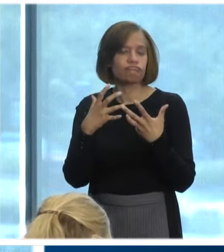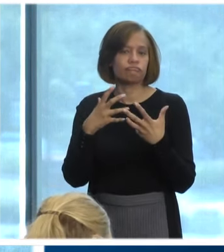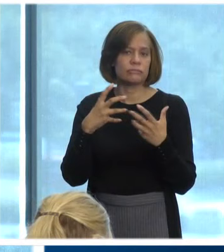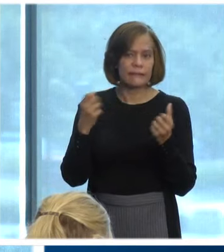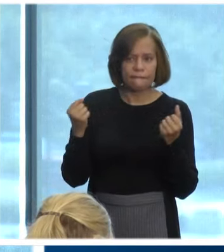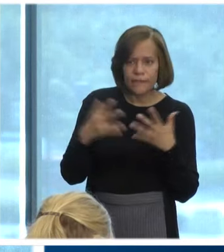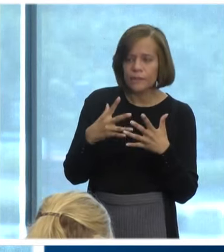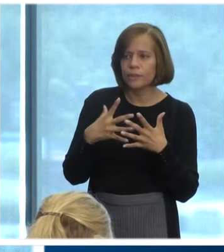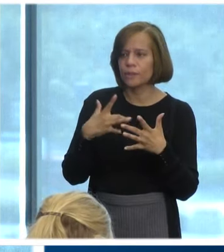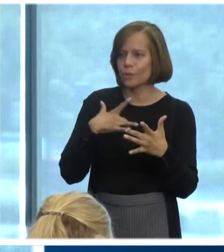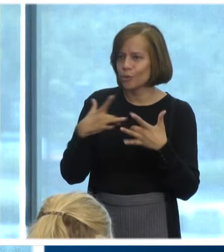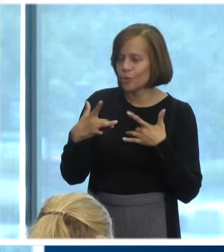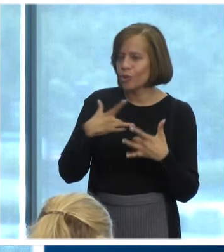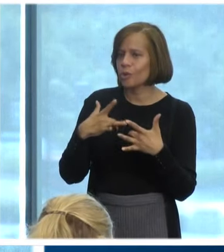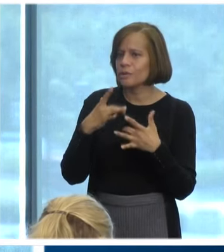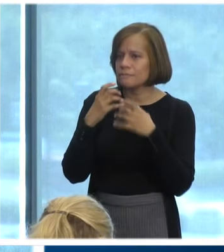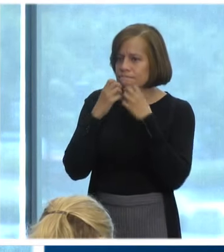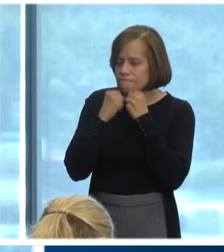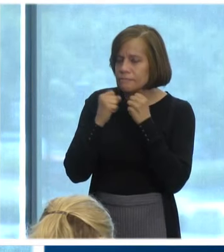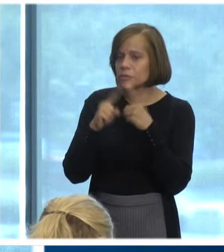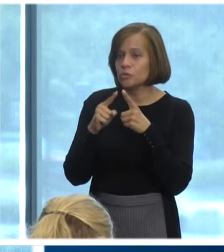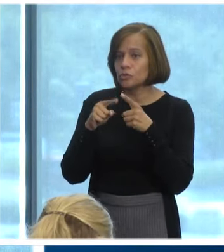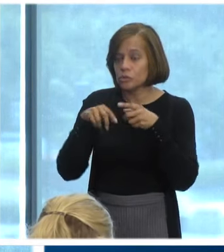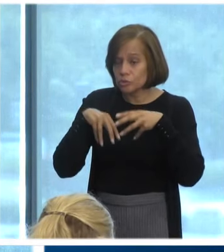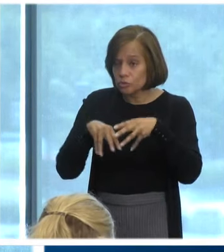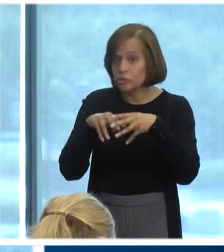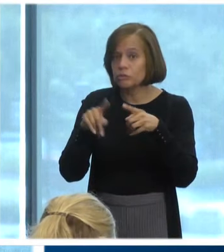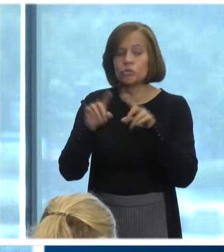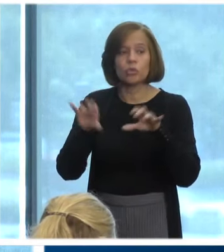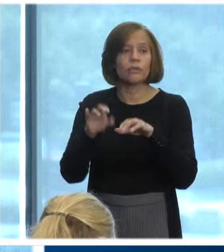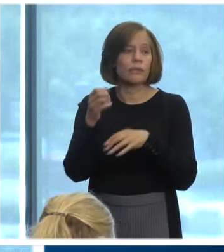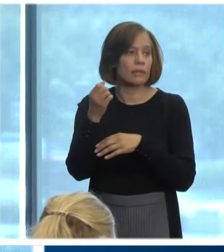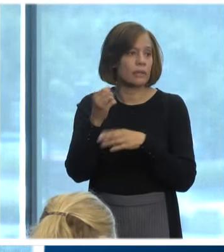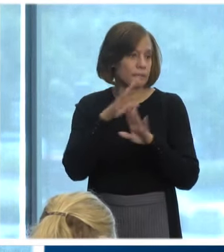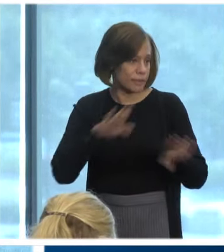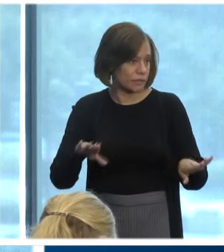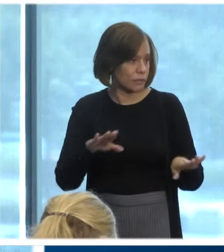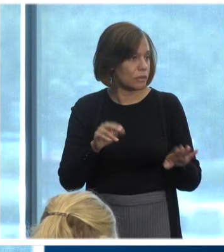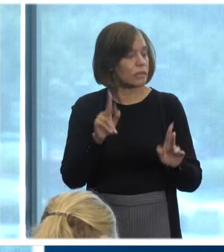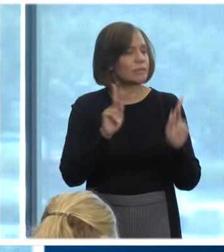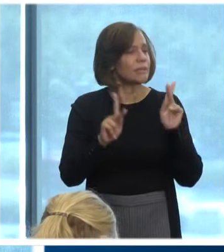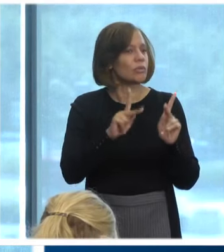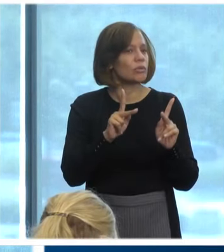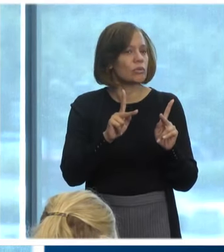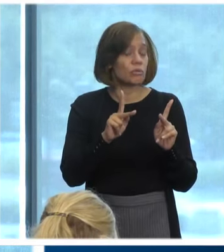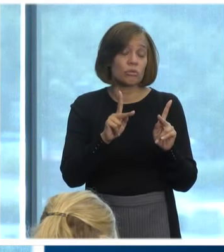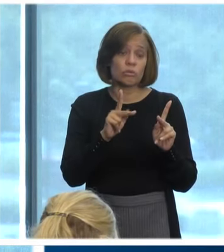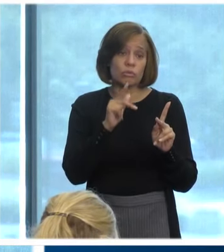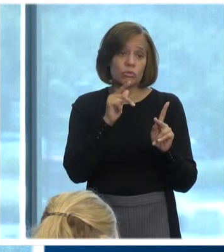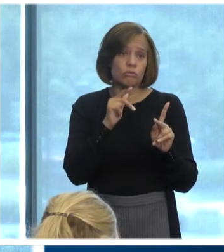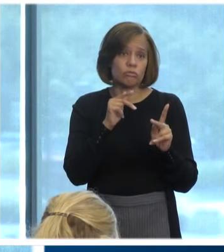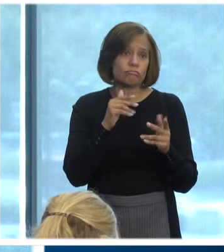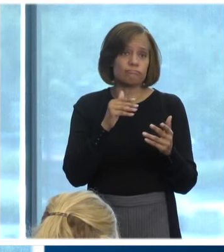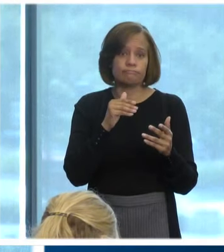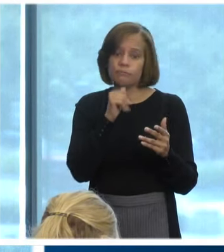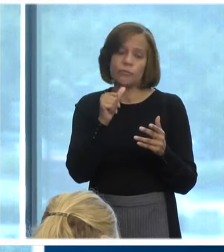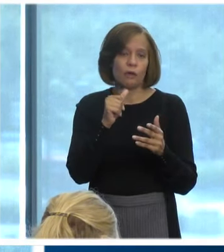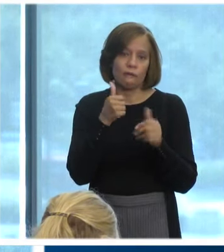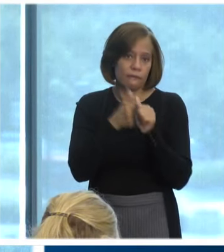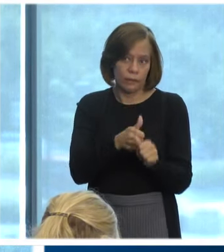concern, passion for reform to the streets, and to do so peacefully. But those who break the law will be held accountable.